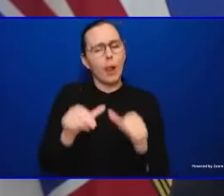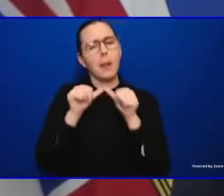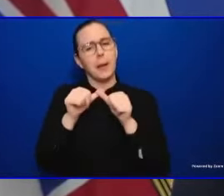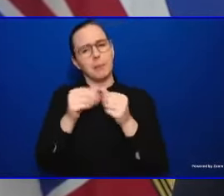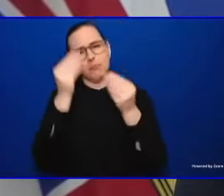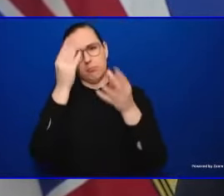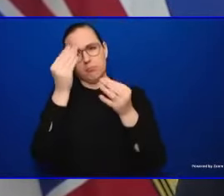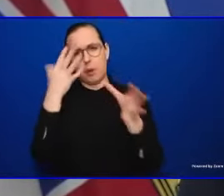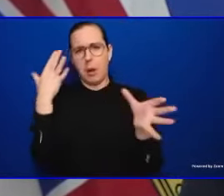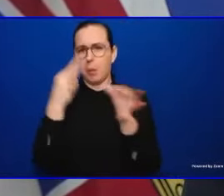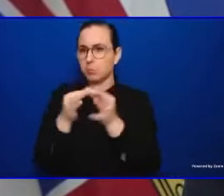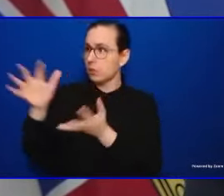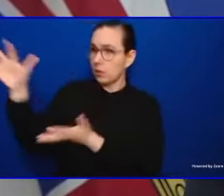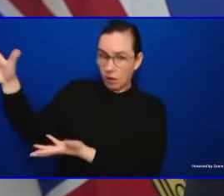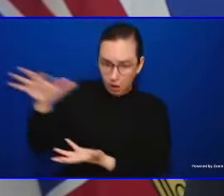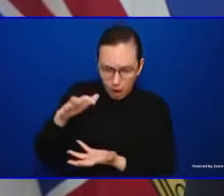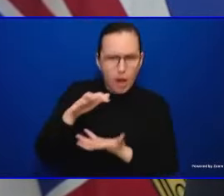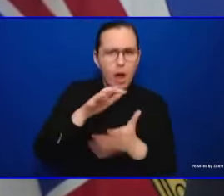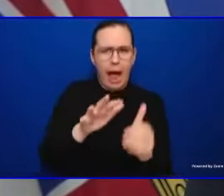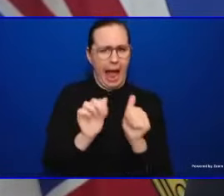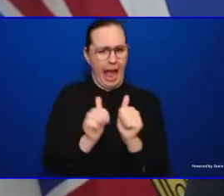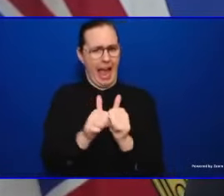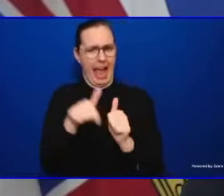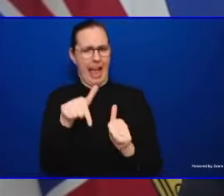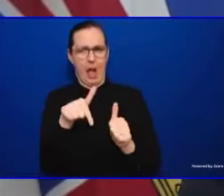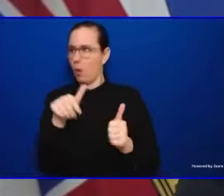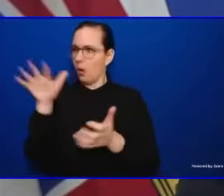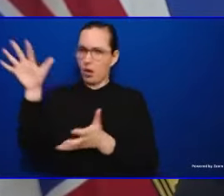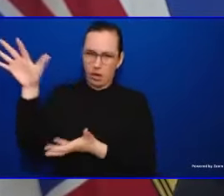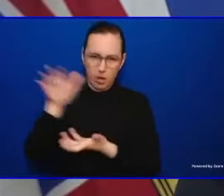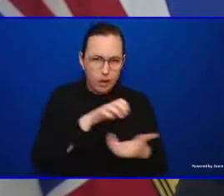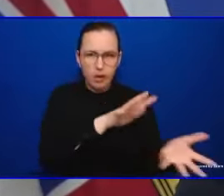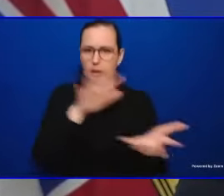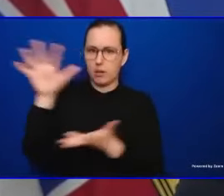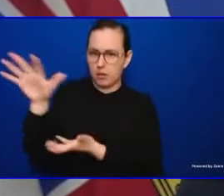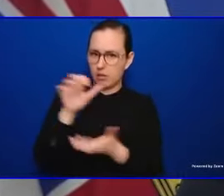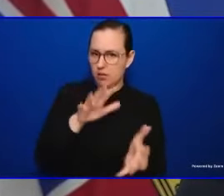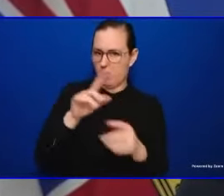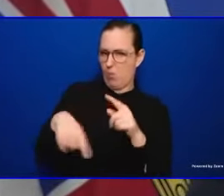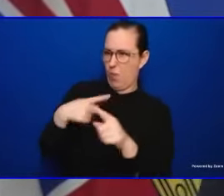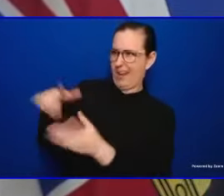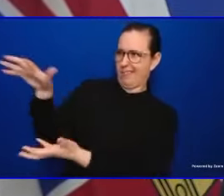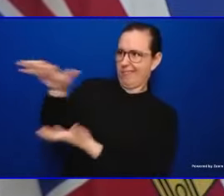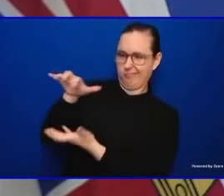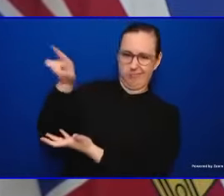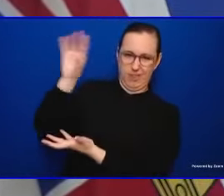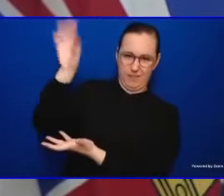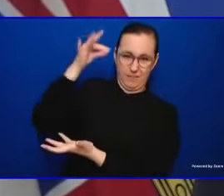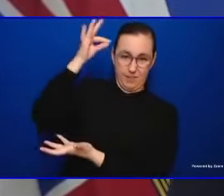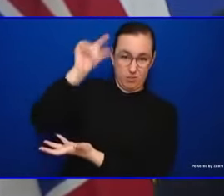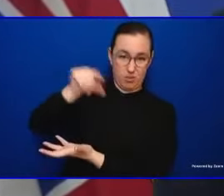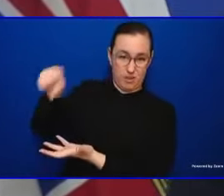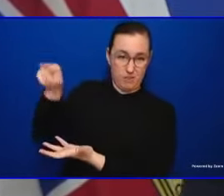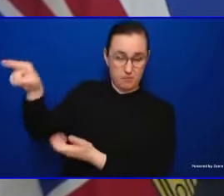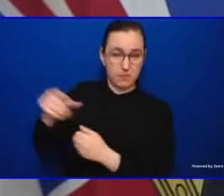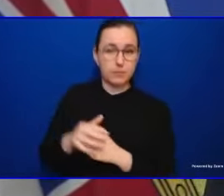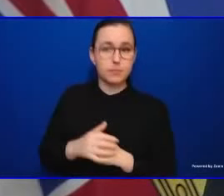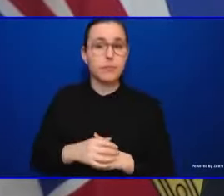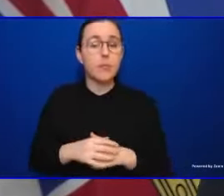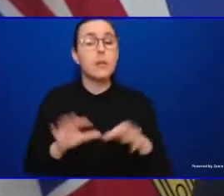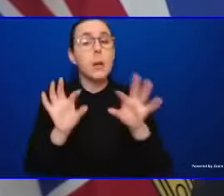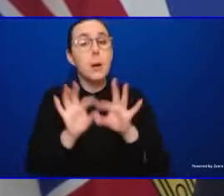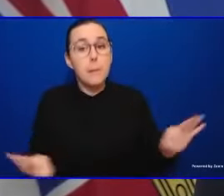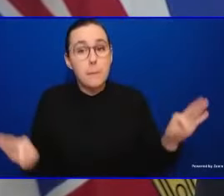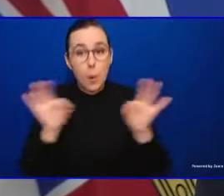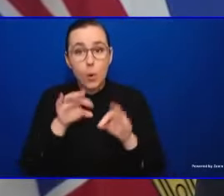on timing and supply from the federal government. It is important to remember that the announcement by the federal government that tens of millions of rapid tests